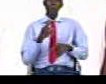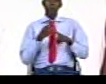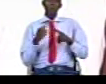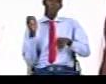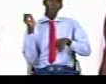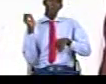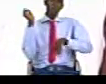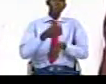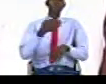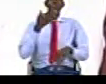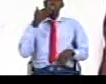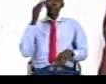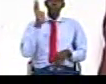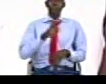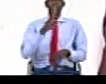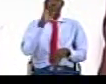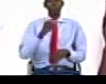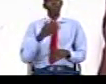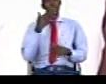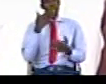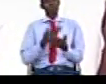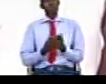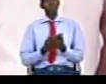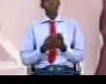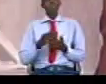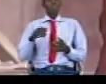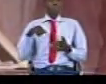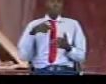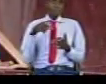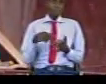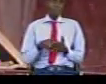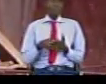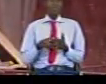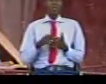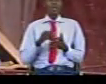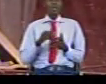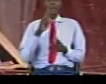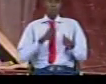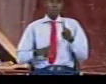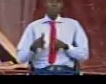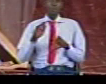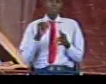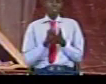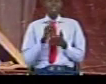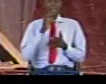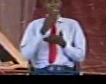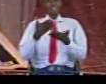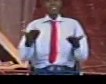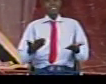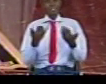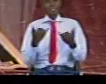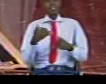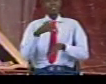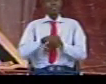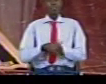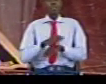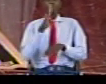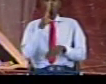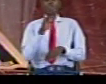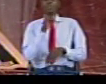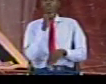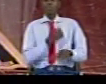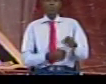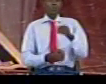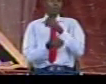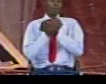Those are the overcoming saints. Those are the people going to heaven. Those are the people before me tonight. Be not overcome